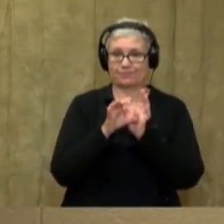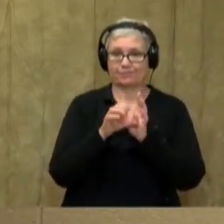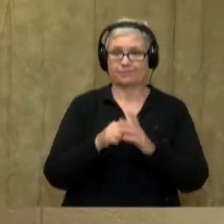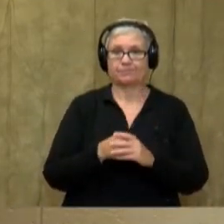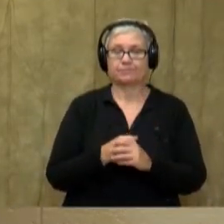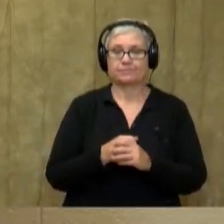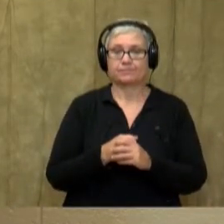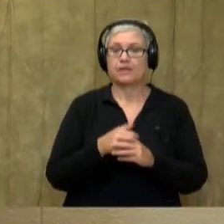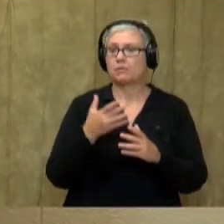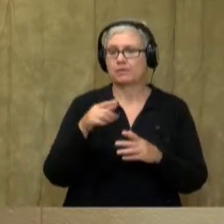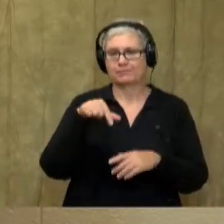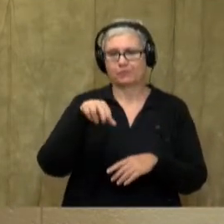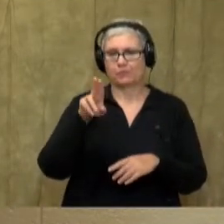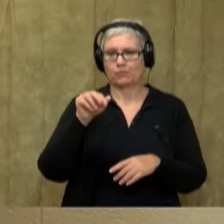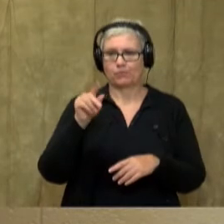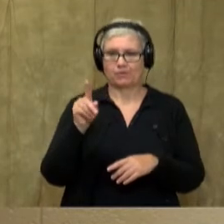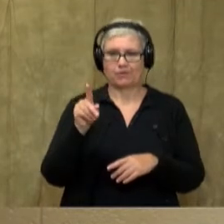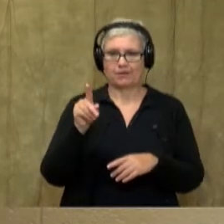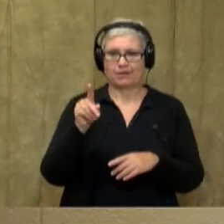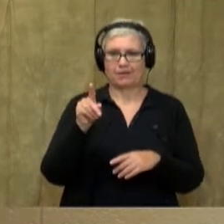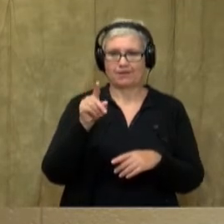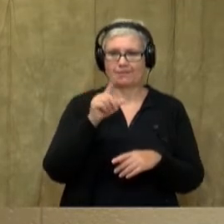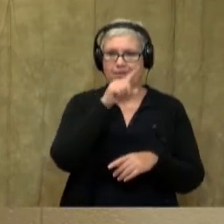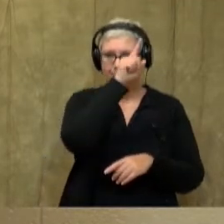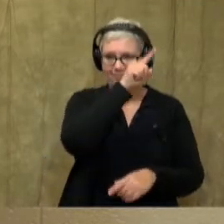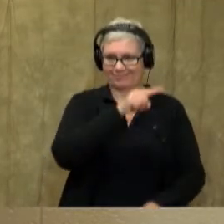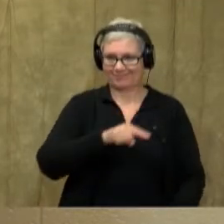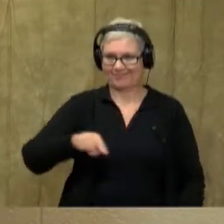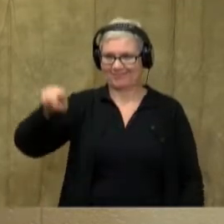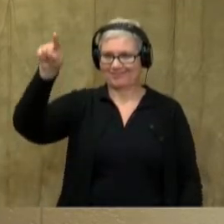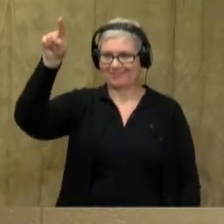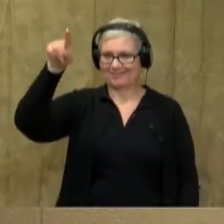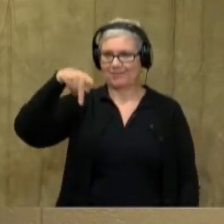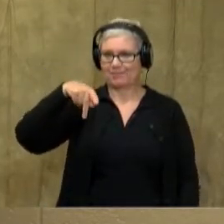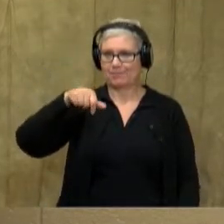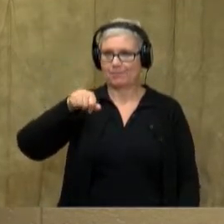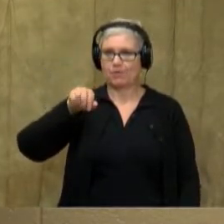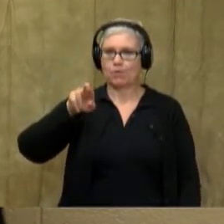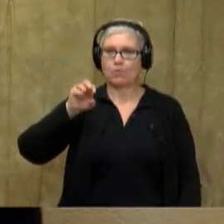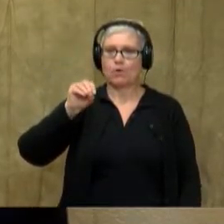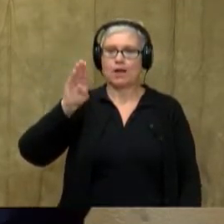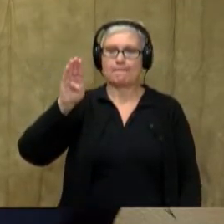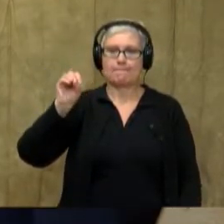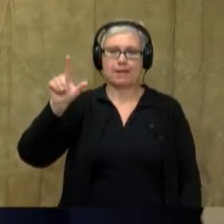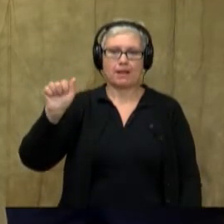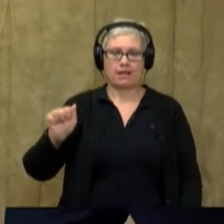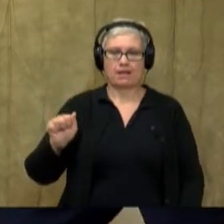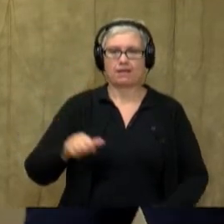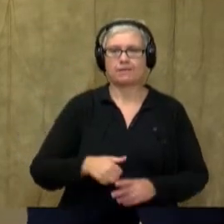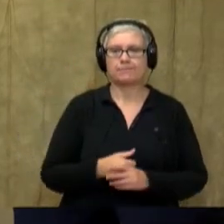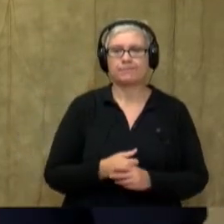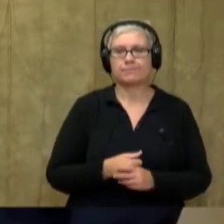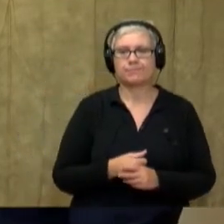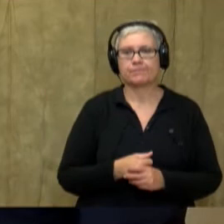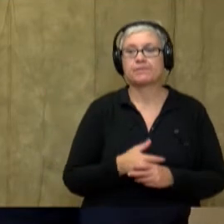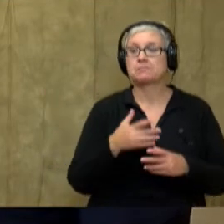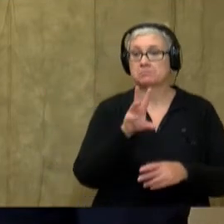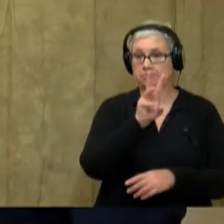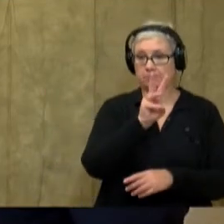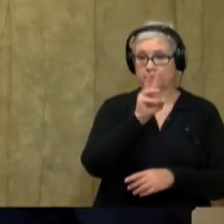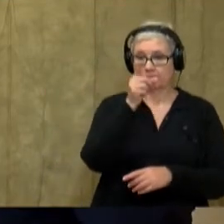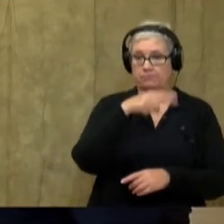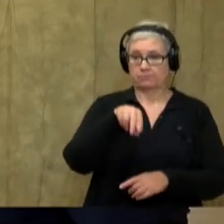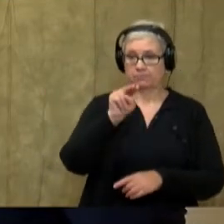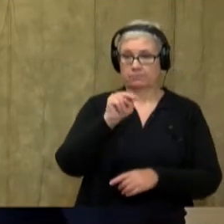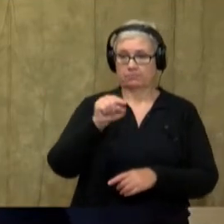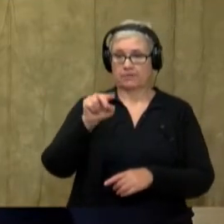about quadratic functions, so look at the shape of this graph. It's that parabola, and we can model that with 6